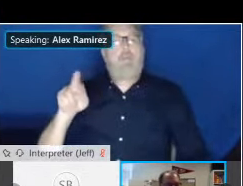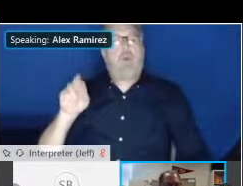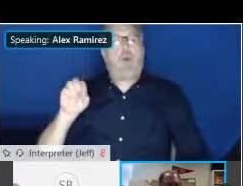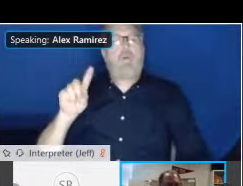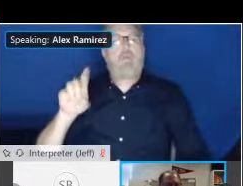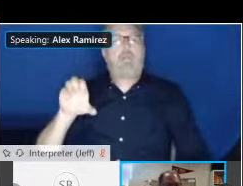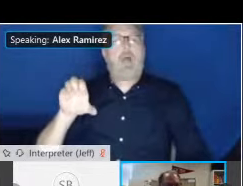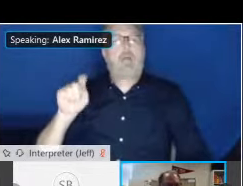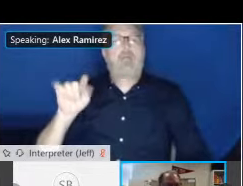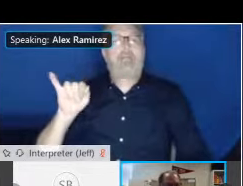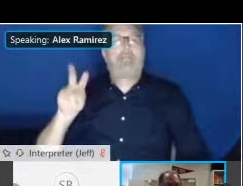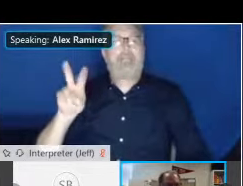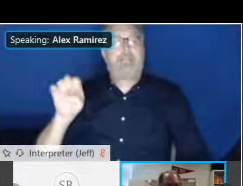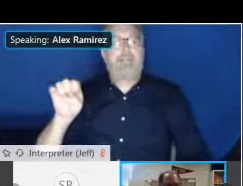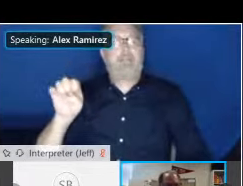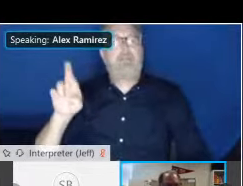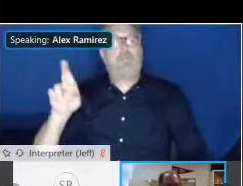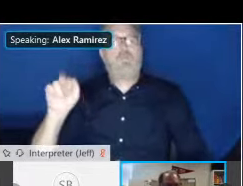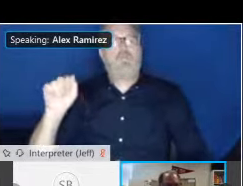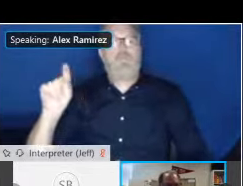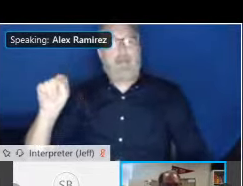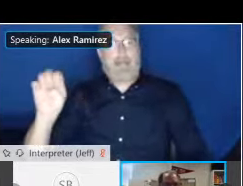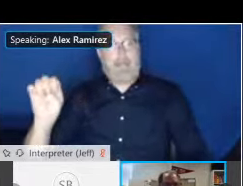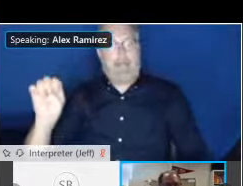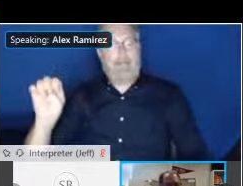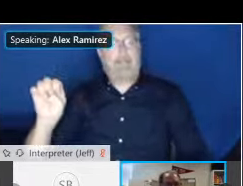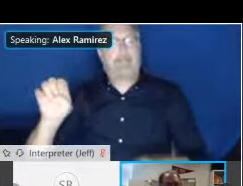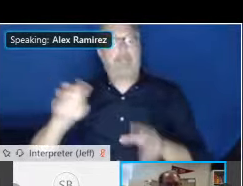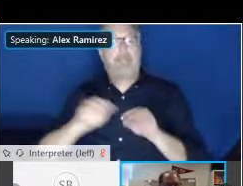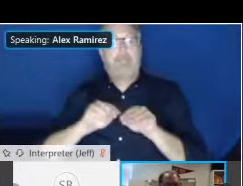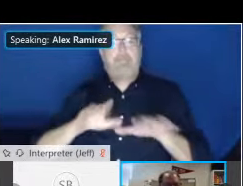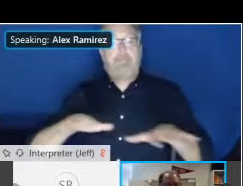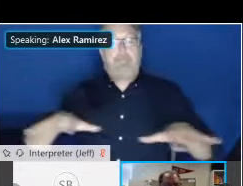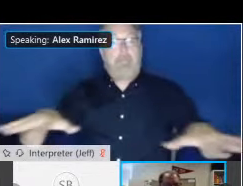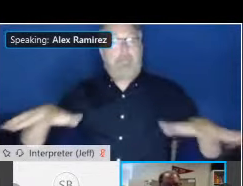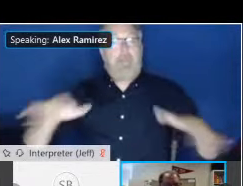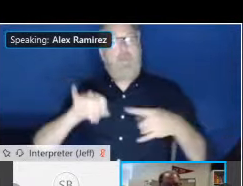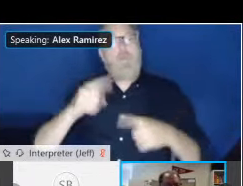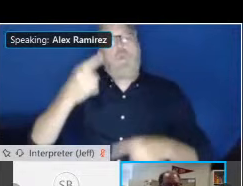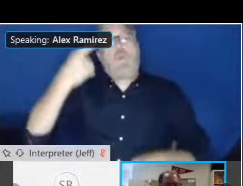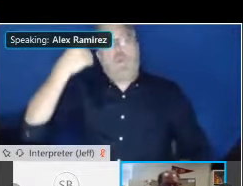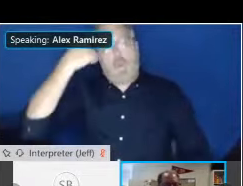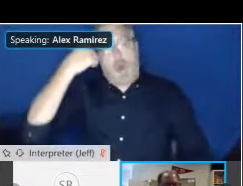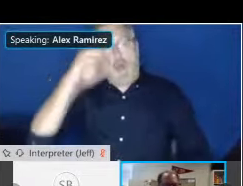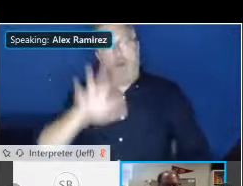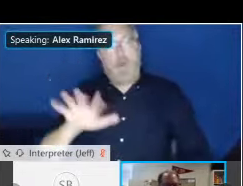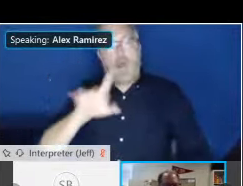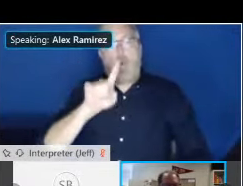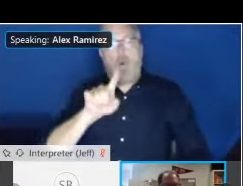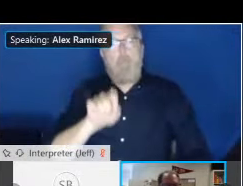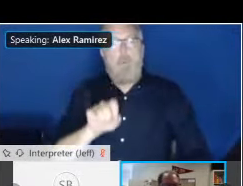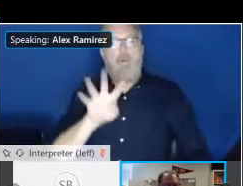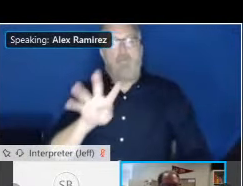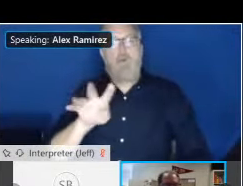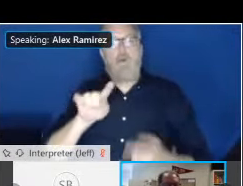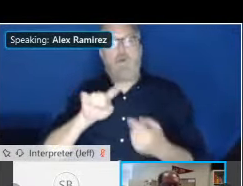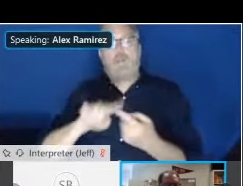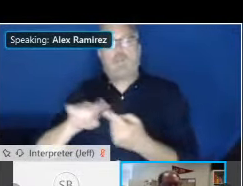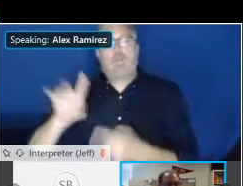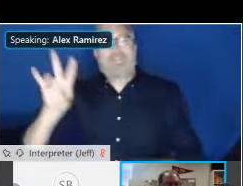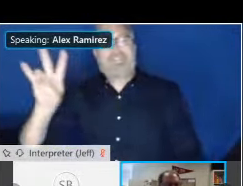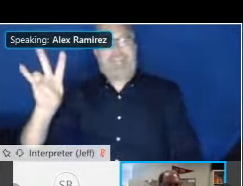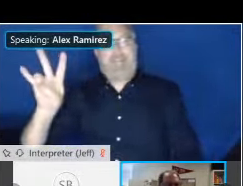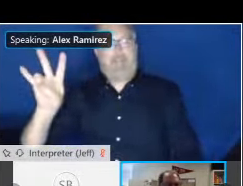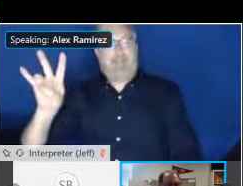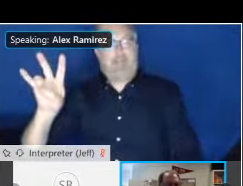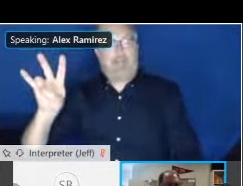it was considered that R naught, or reproductive rate, was thought to be somewhere between 1.4 to 7,